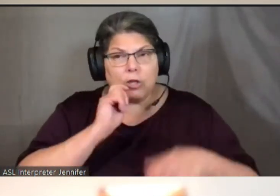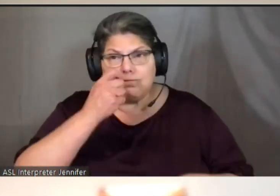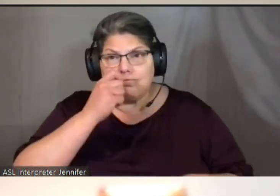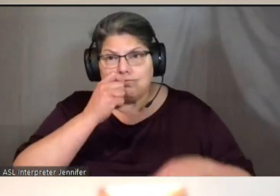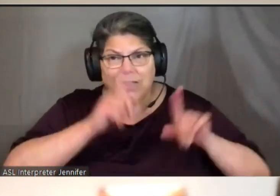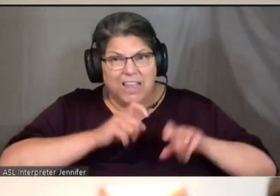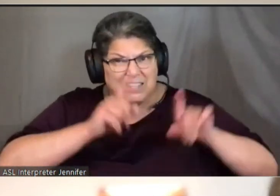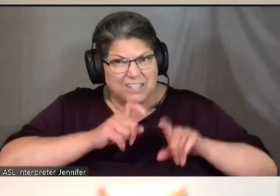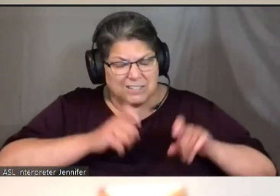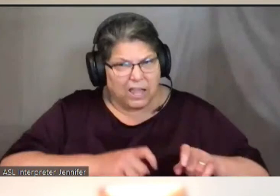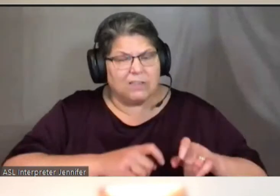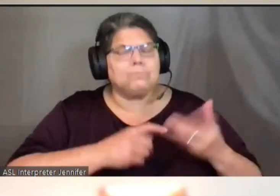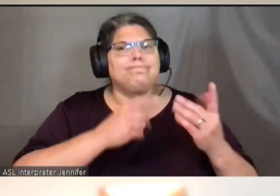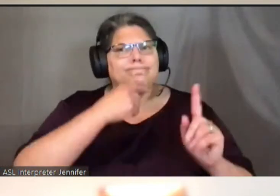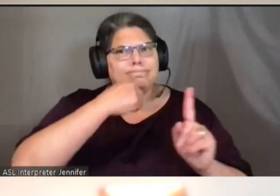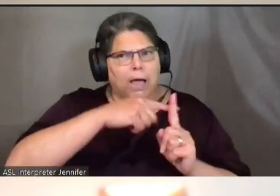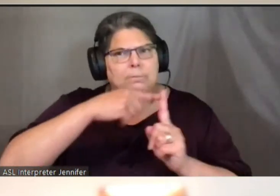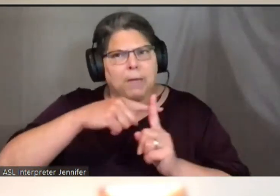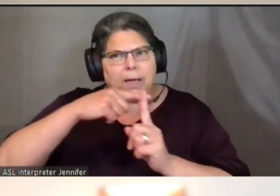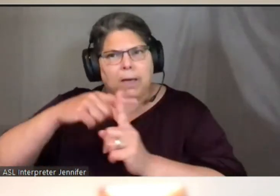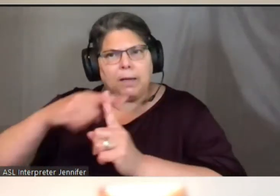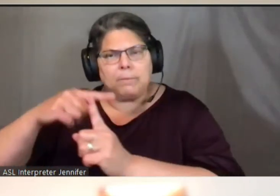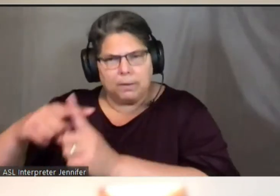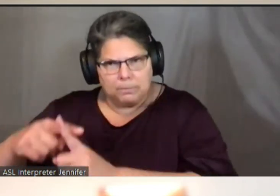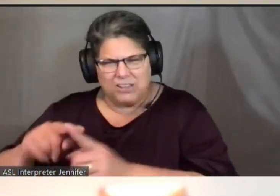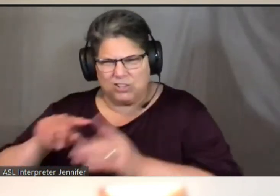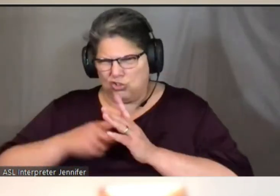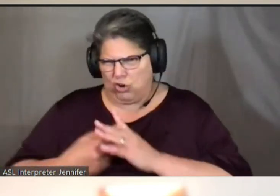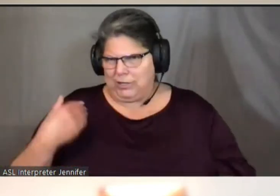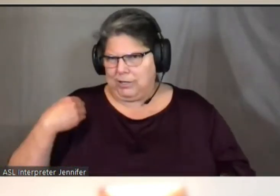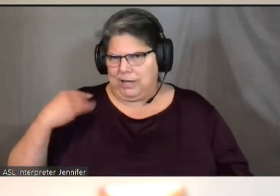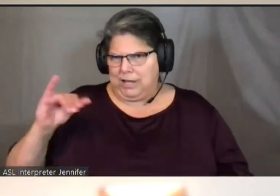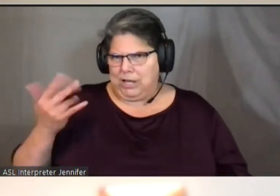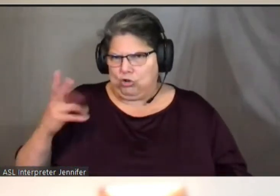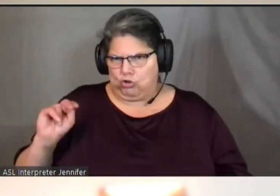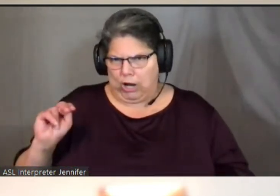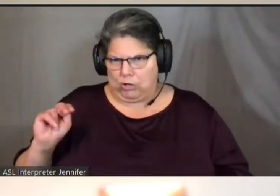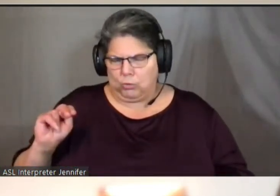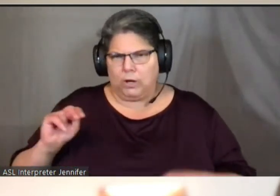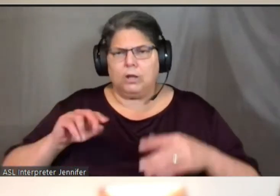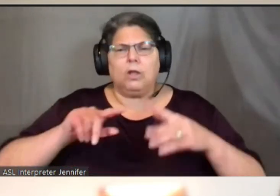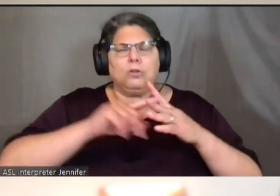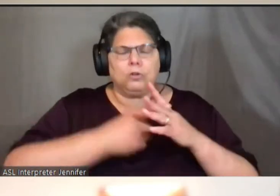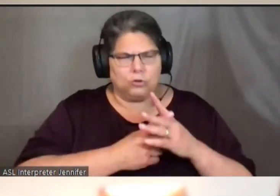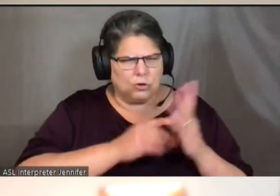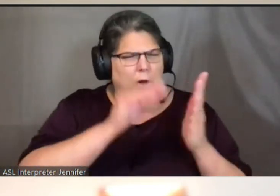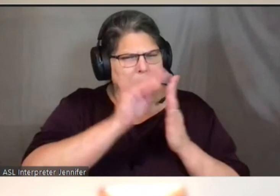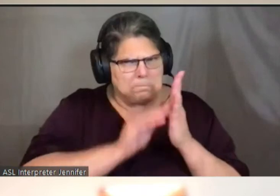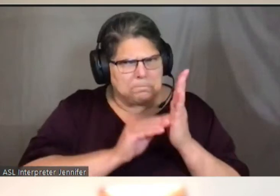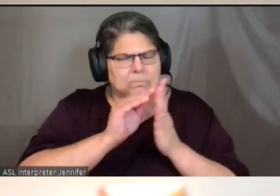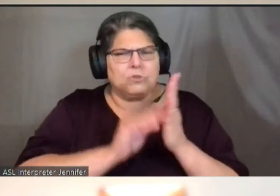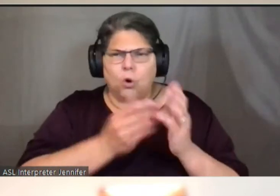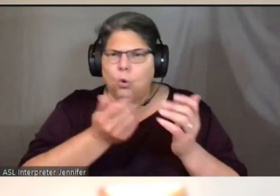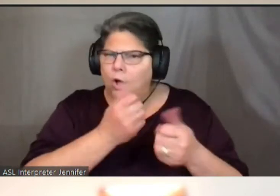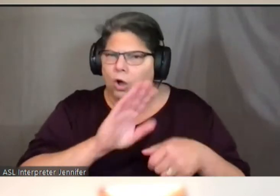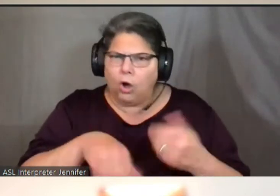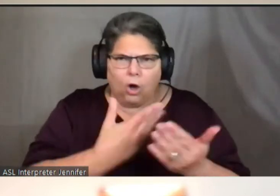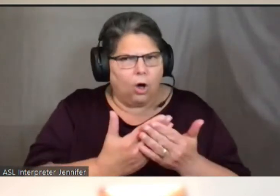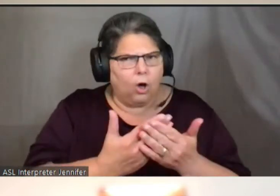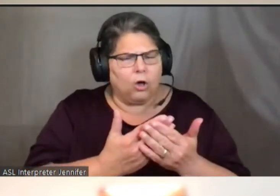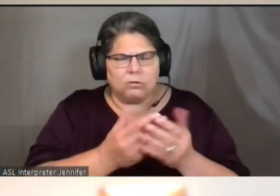in January to do the sequencing on any of the samples that they have, that they can run through that to give us a